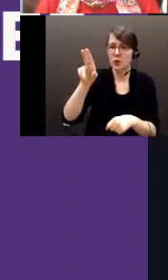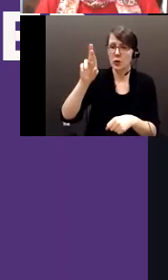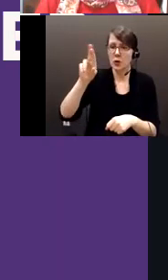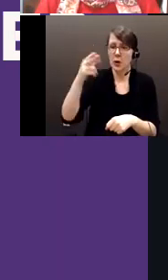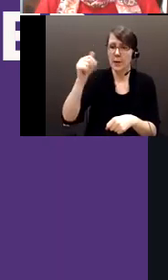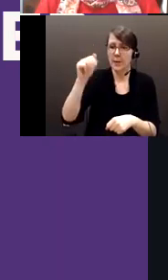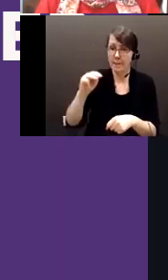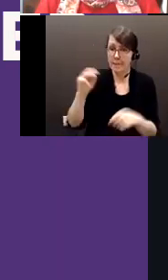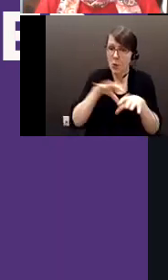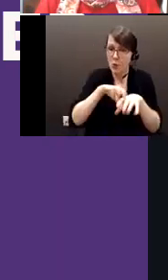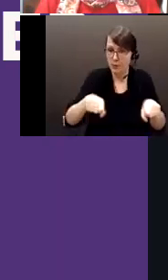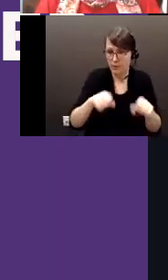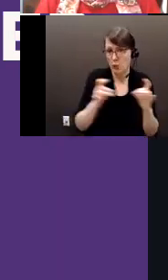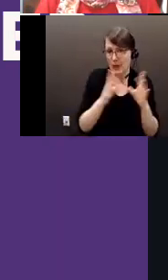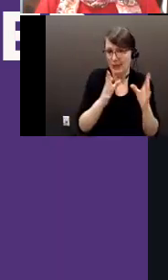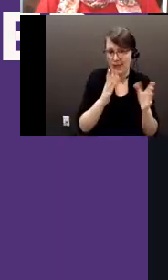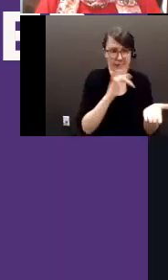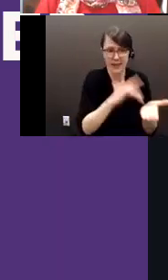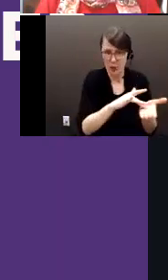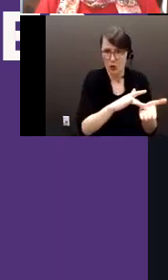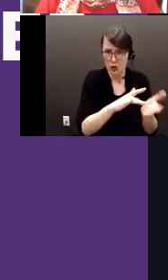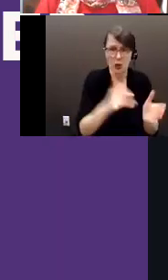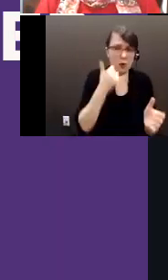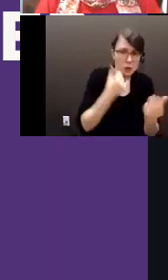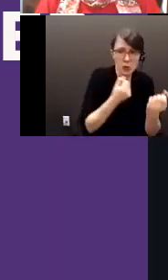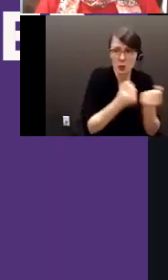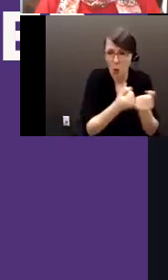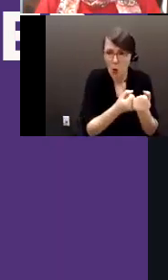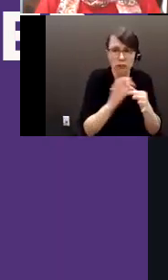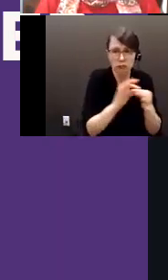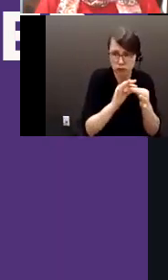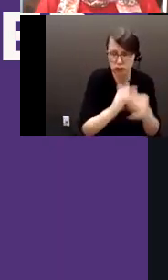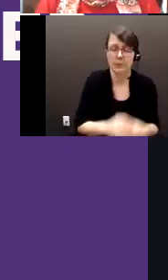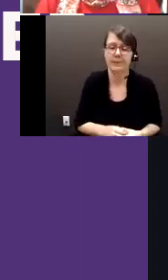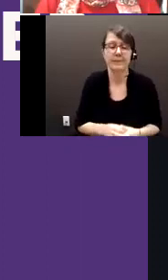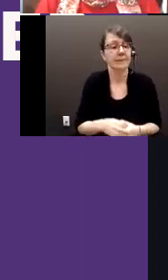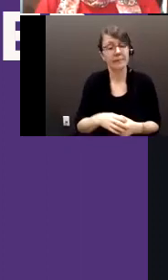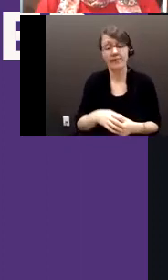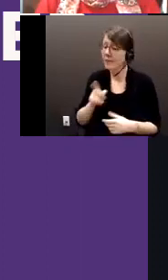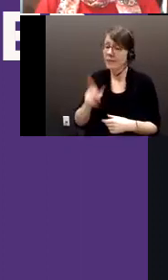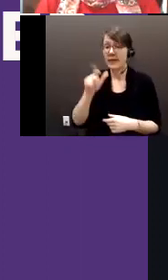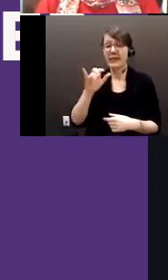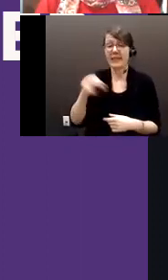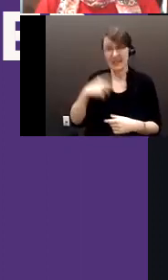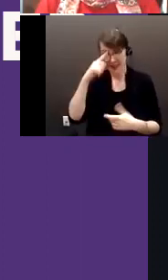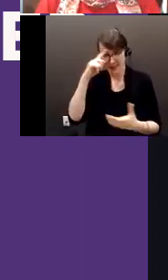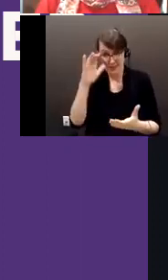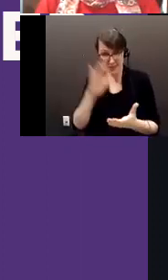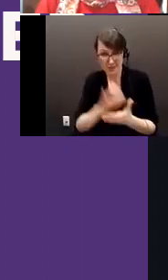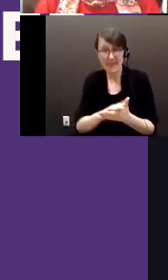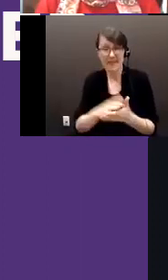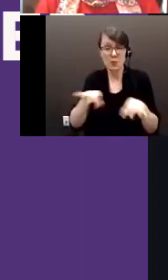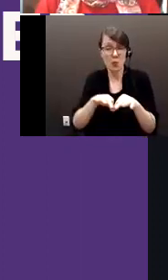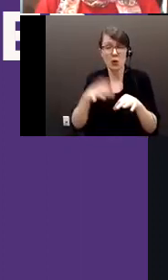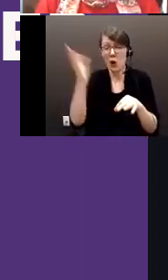public educator, and believes strongly in the importance of creating awareness, providing education around